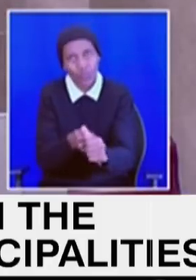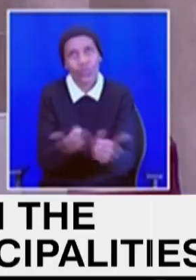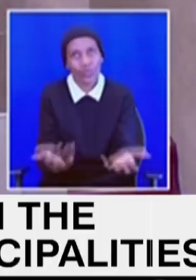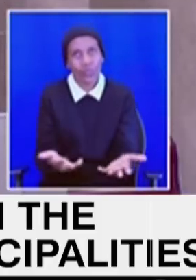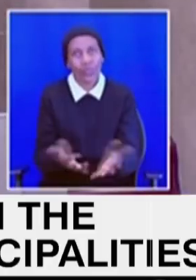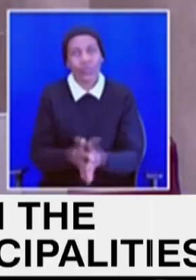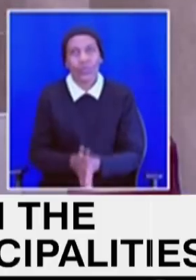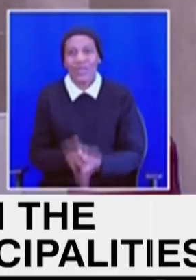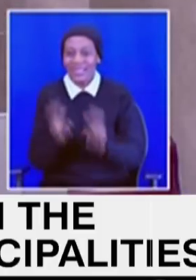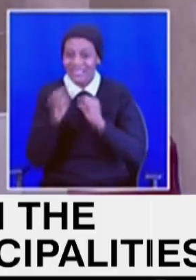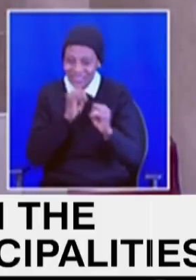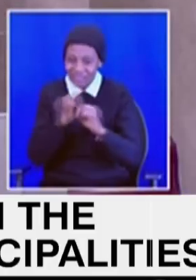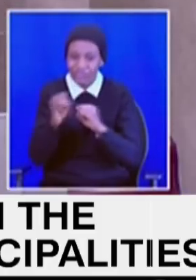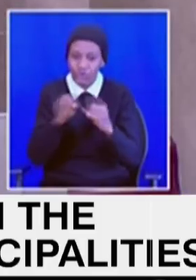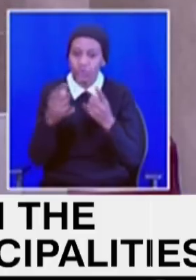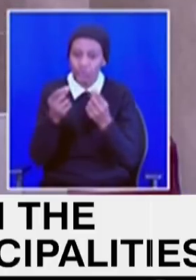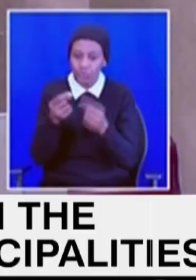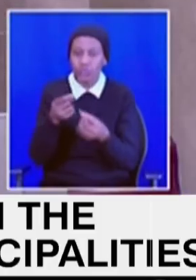interview.